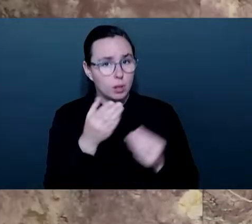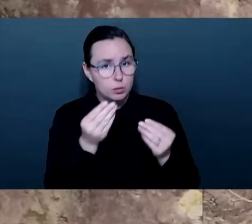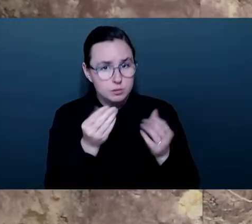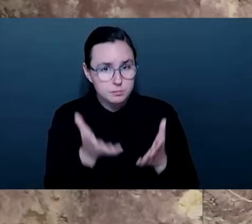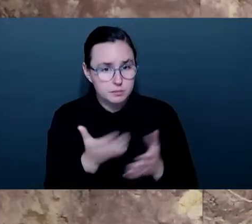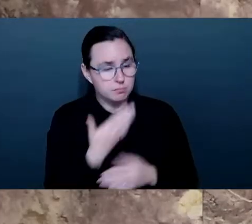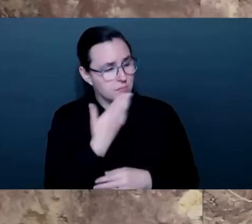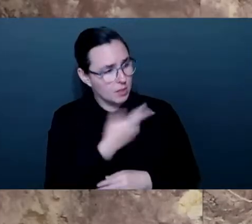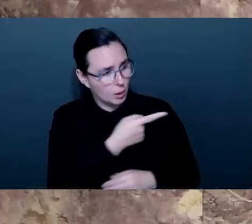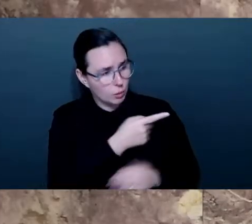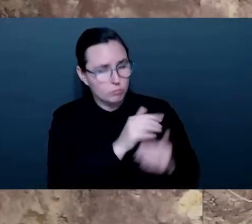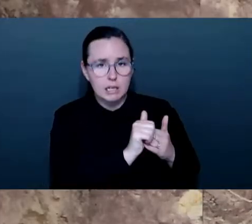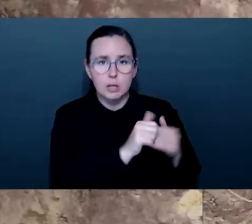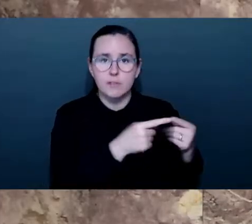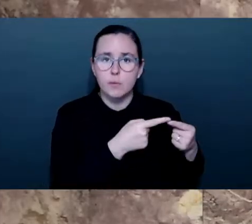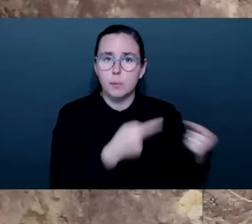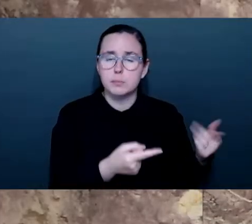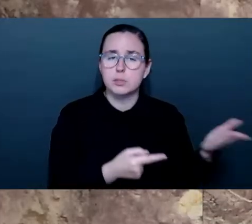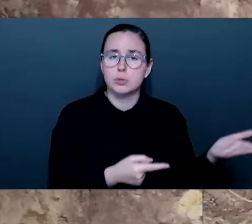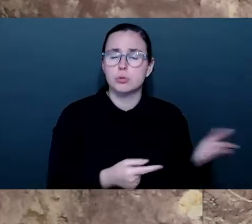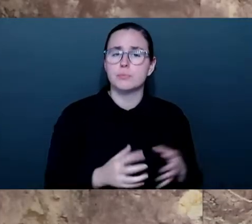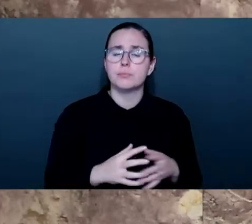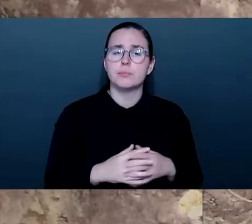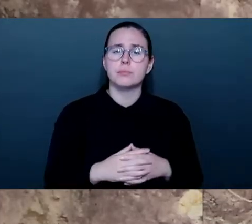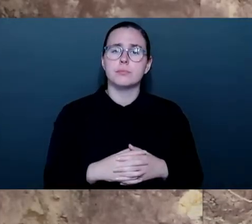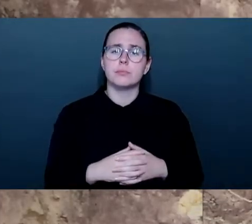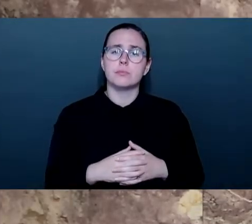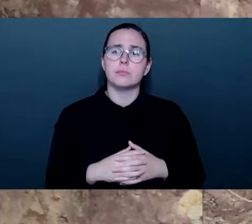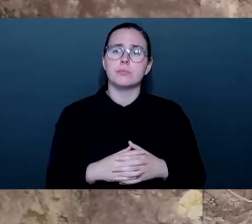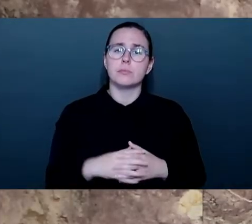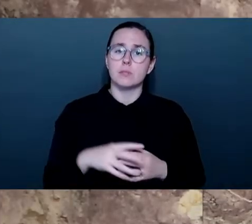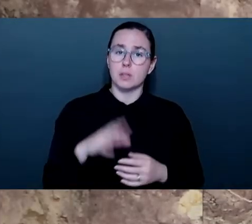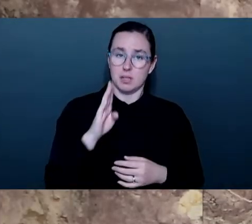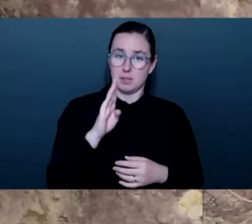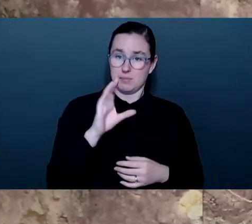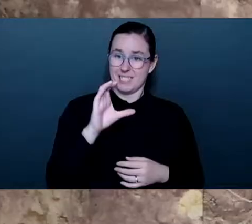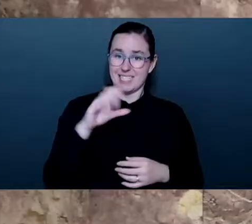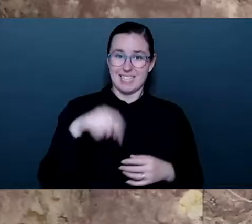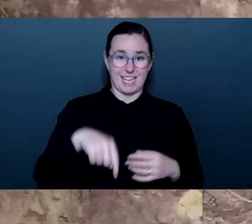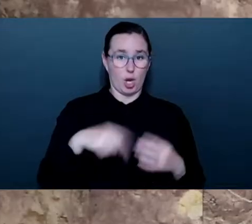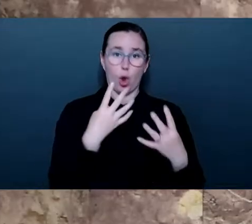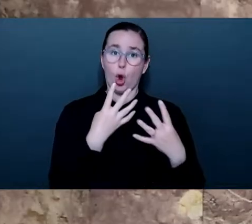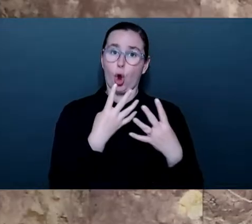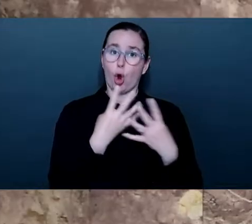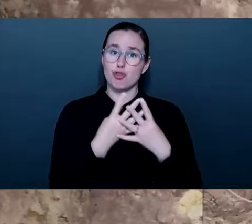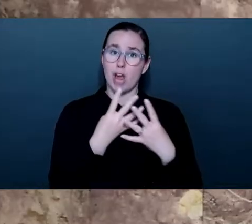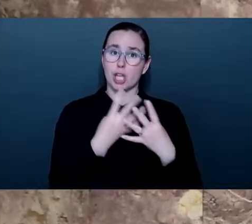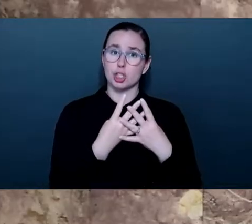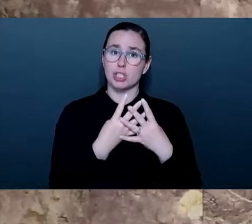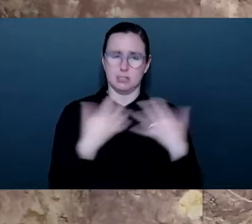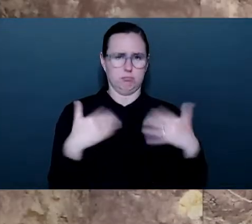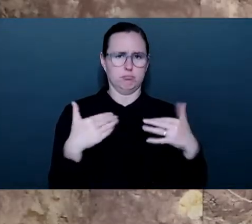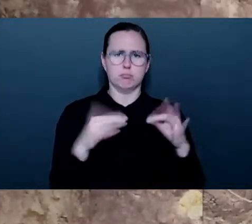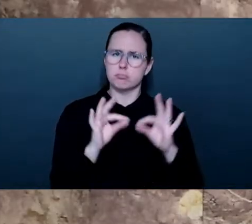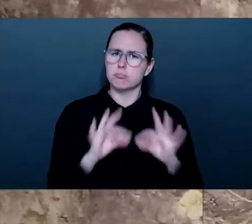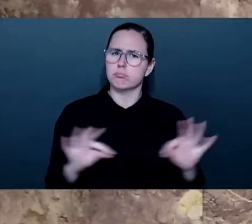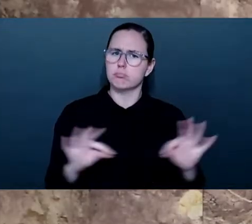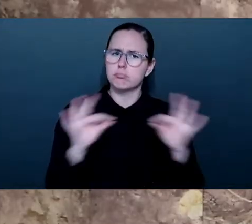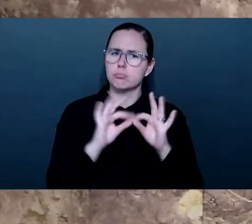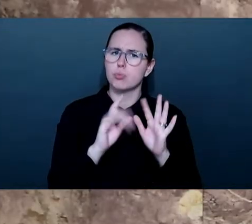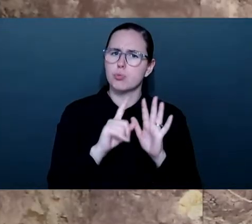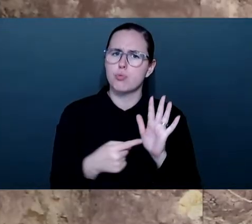Corrections plays a vital role, and BC Corrections continuously focuses efforts